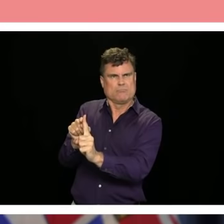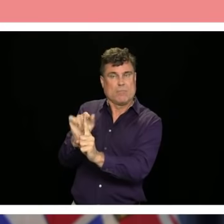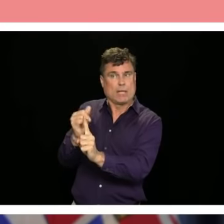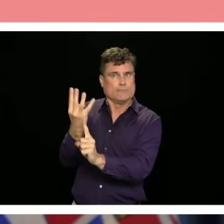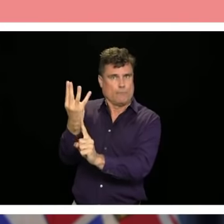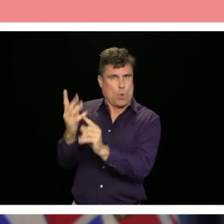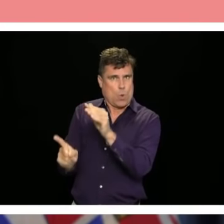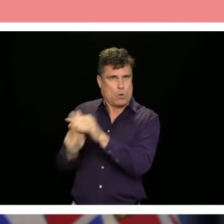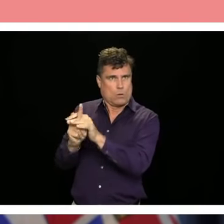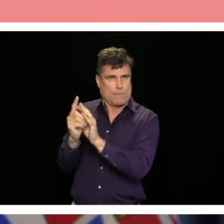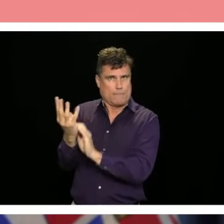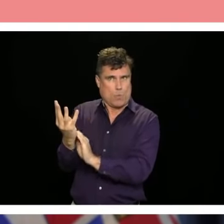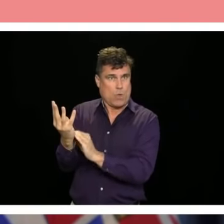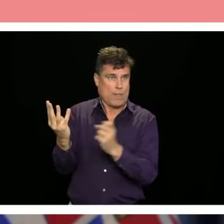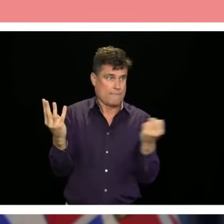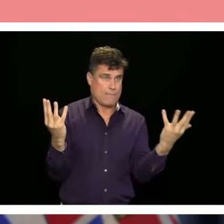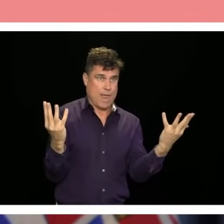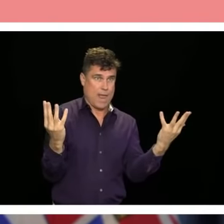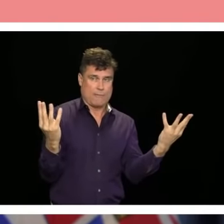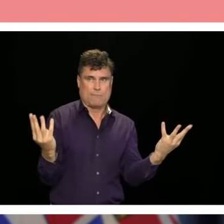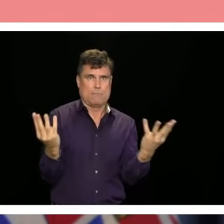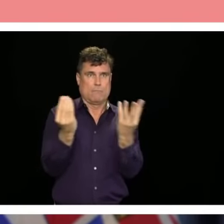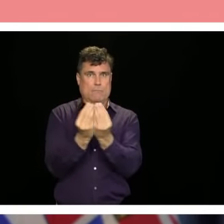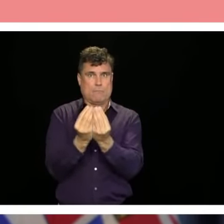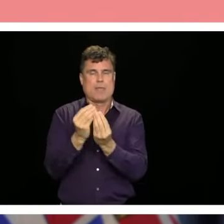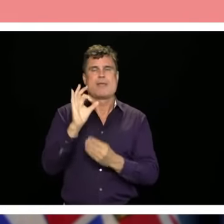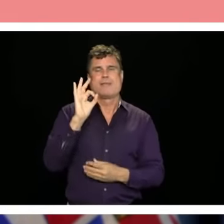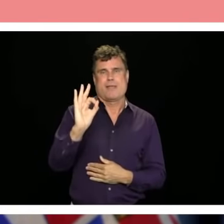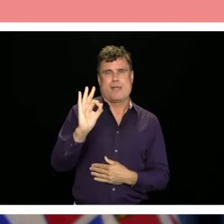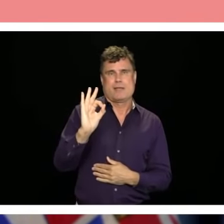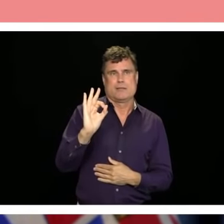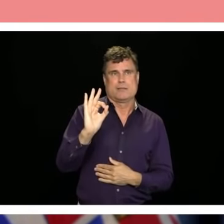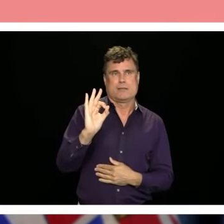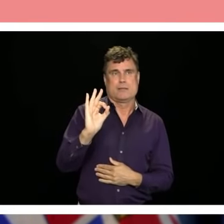nine cases in BC, bringing our total to